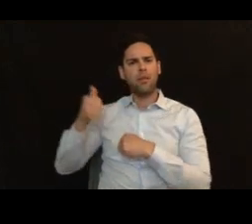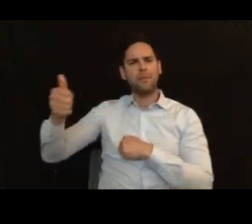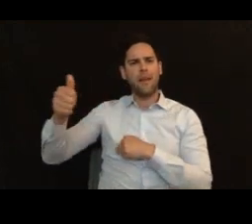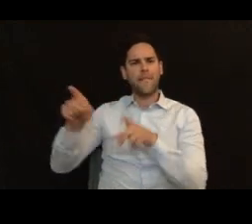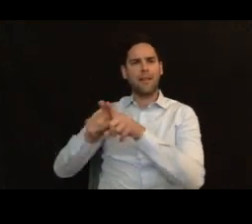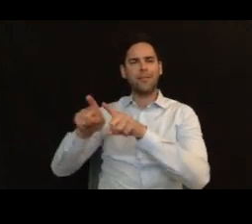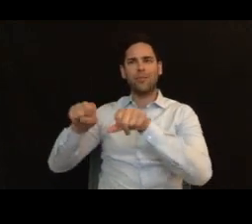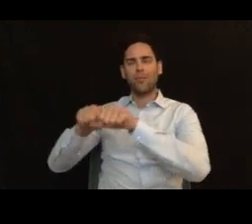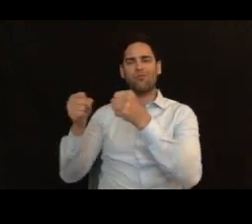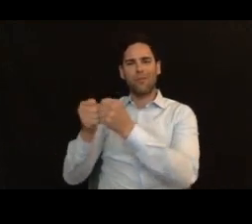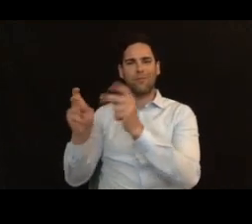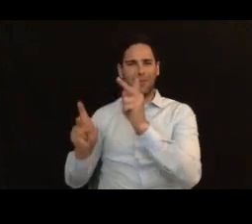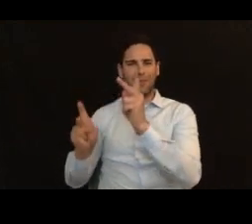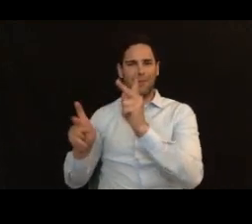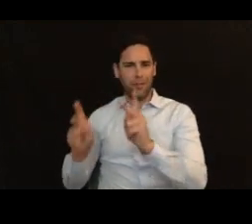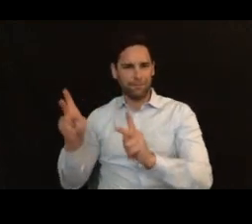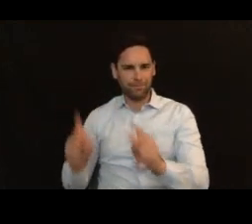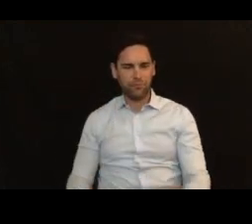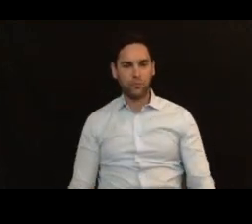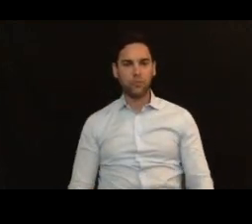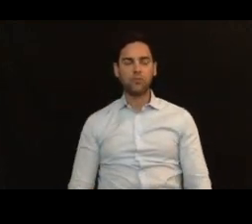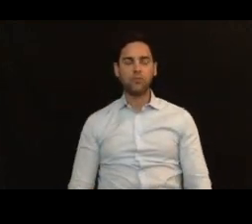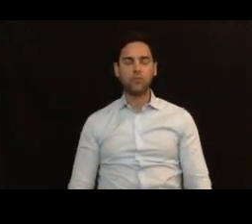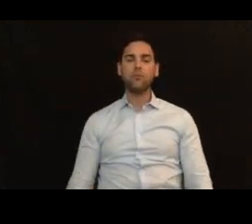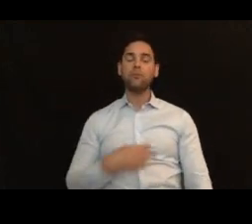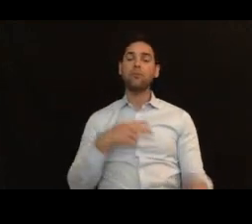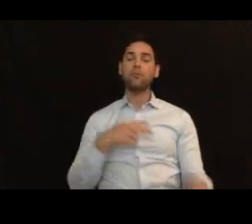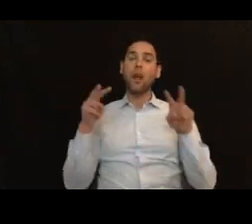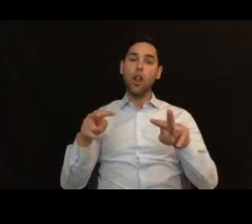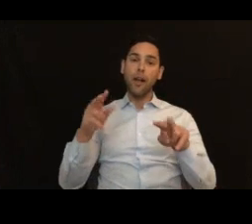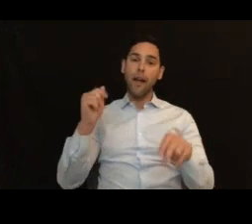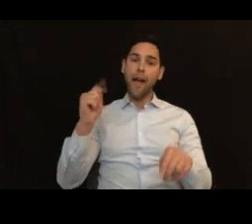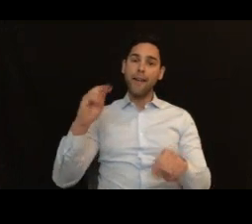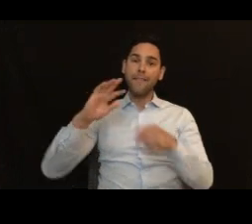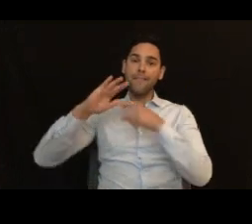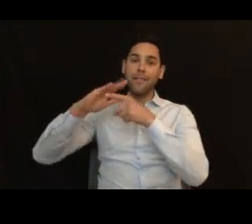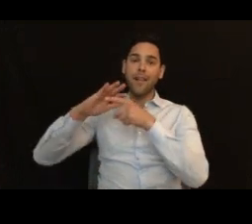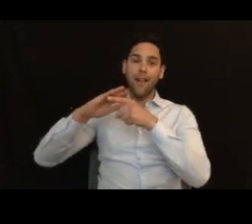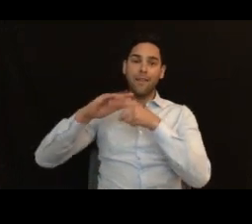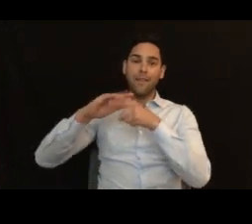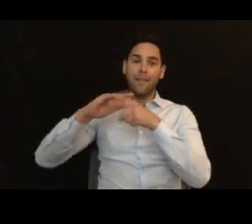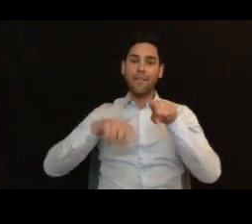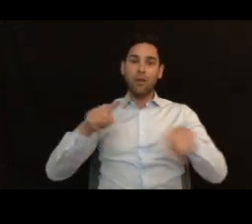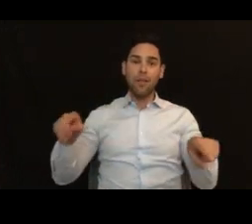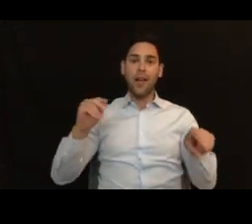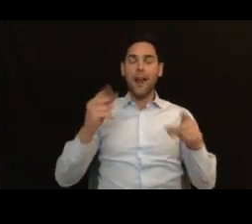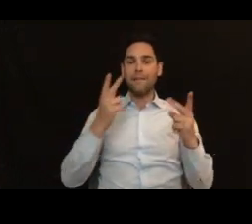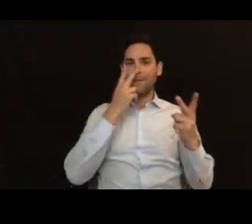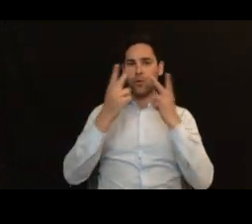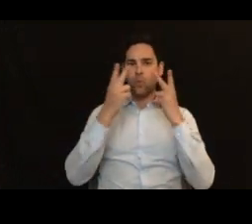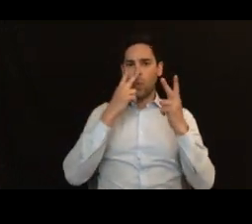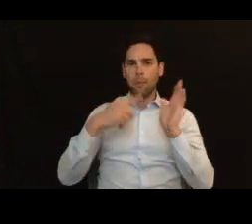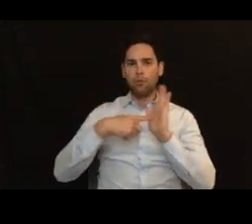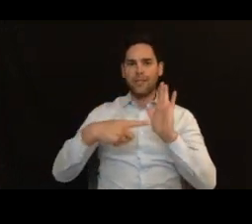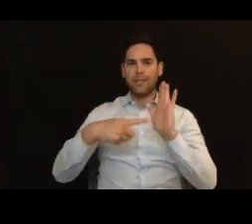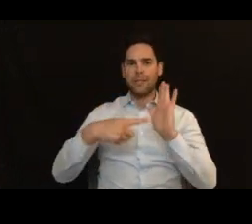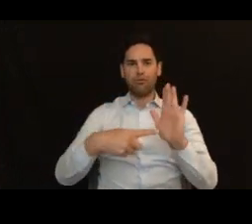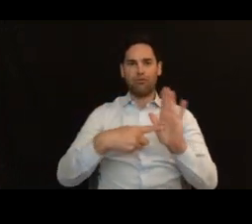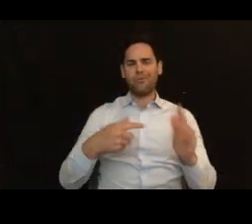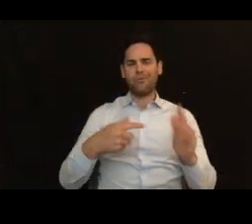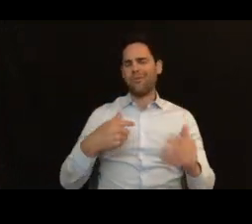look at phonetic variables and visual presentation. So there are a bunch of studies of phonetic variables that have been